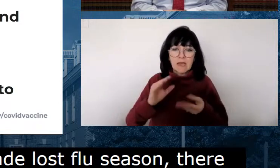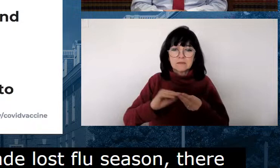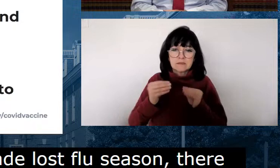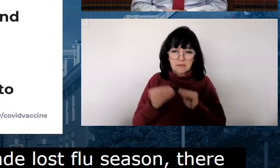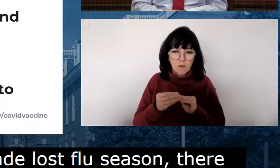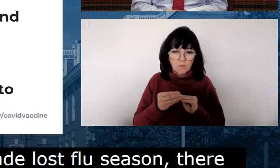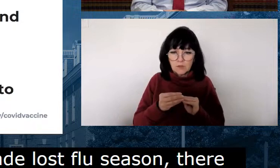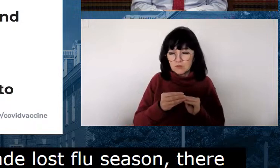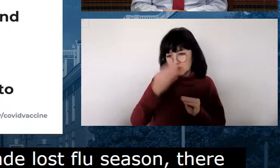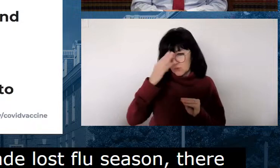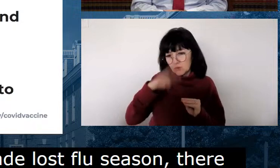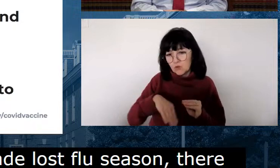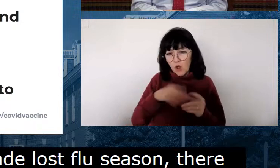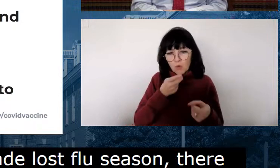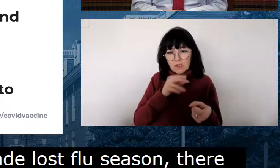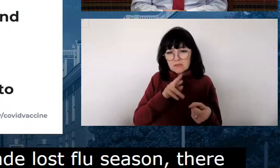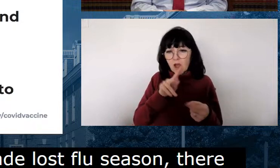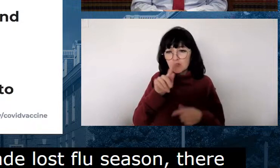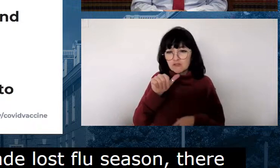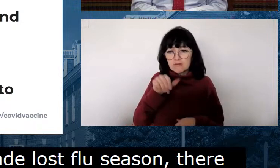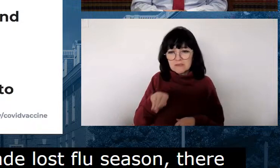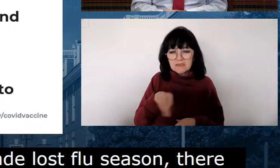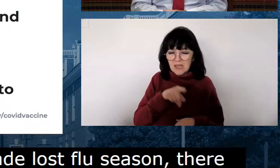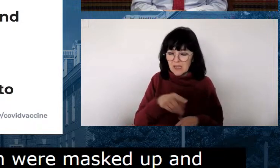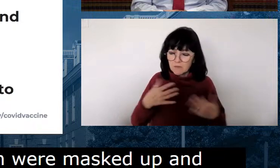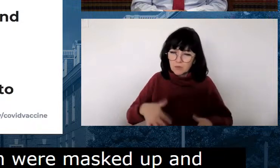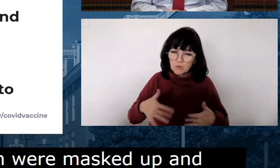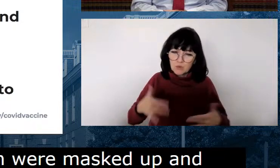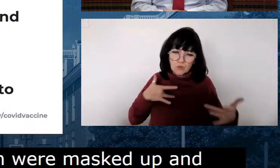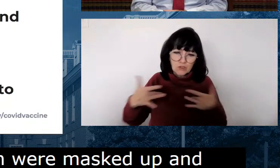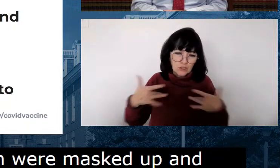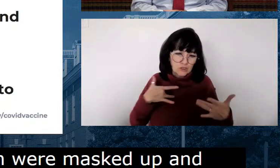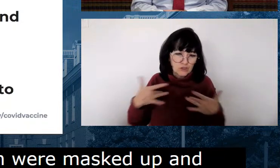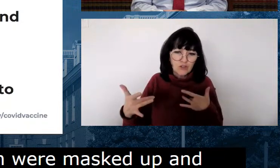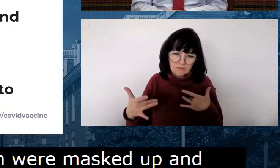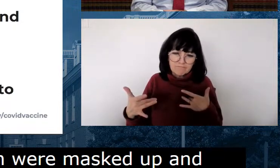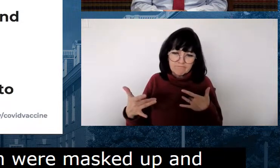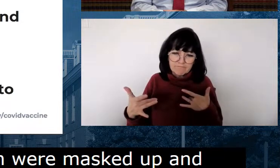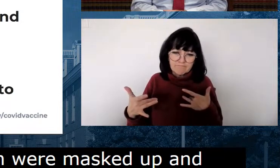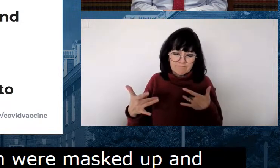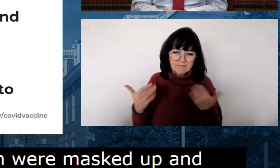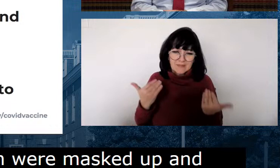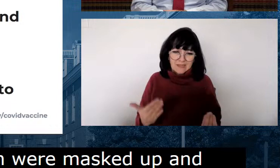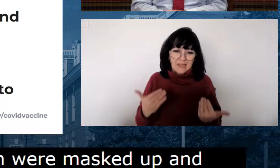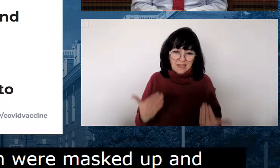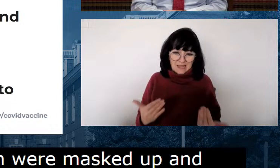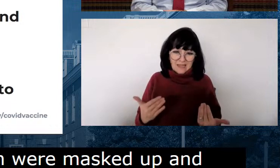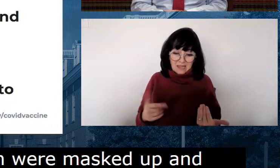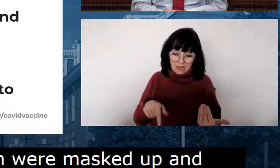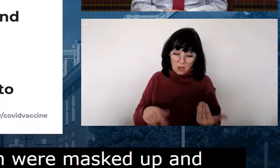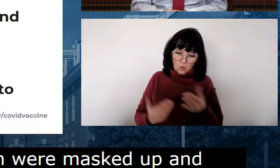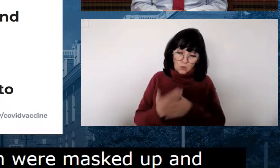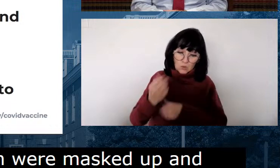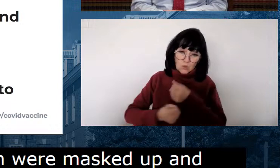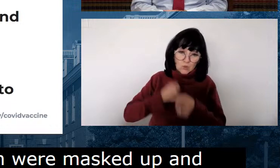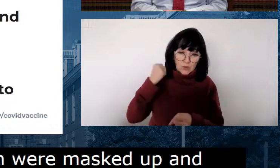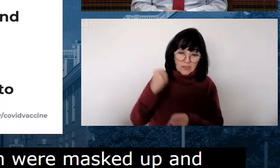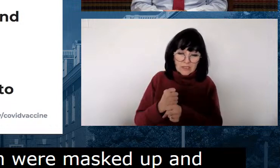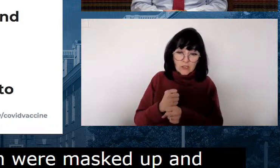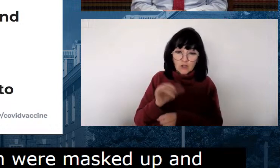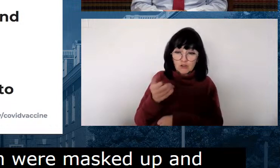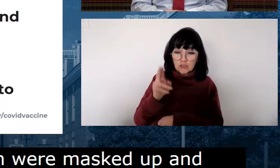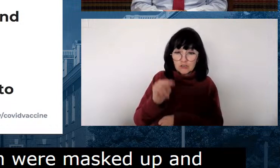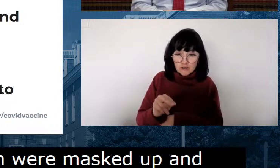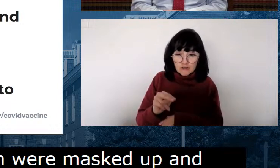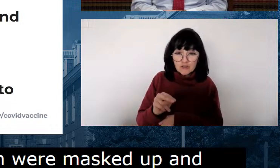very concerned about that, what that might mean for us as we get into the new year, into January, and any